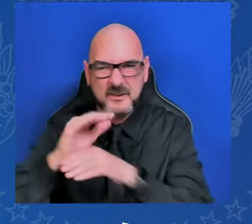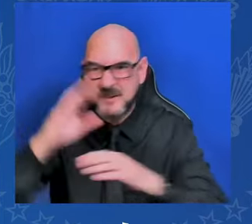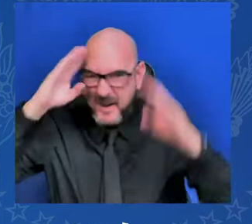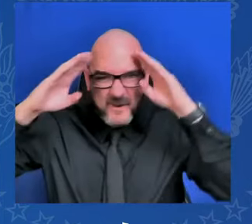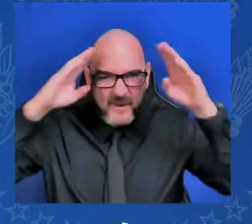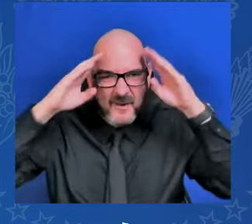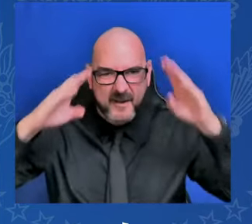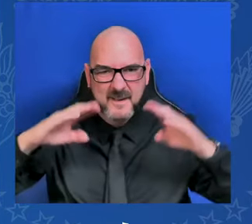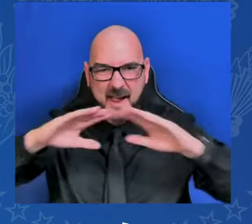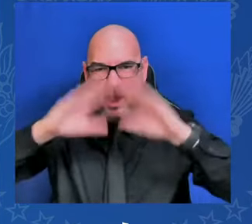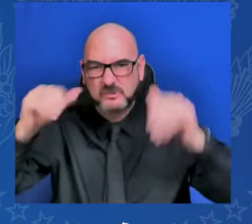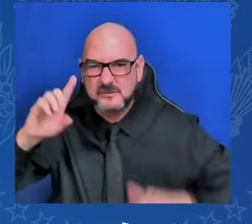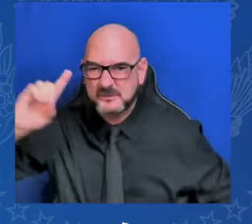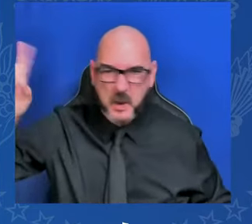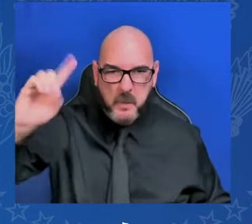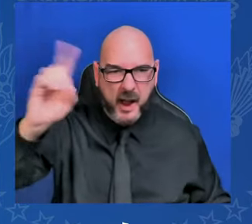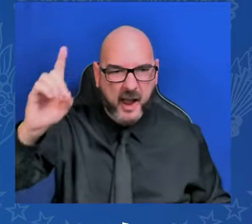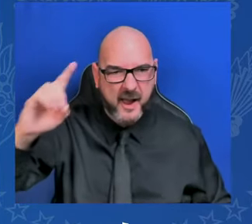To Chairman Aguilar.